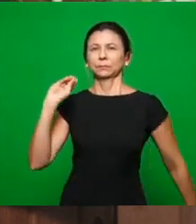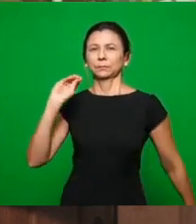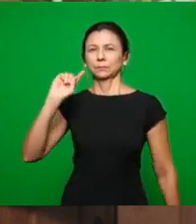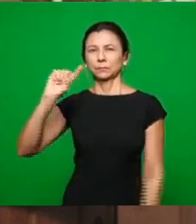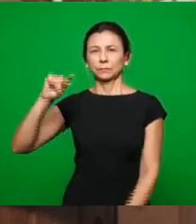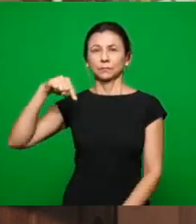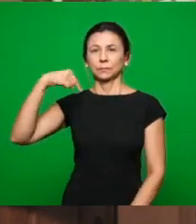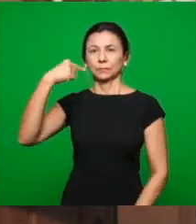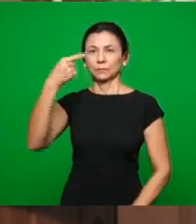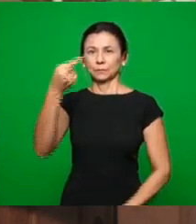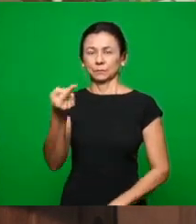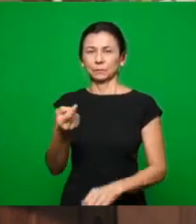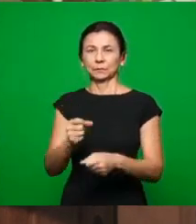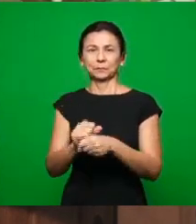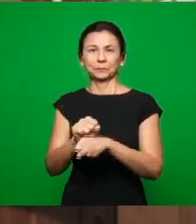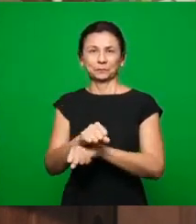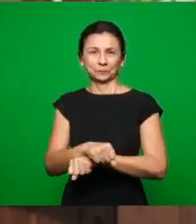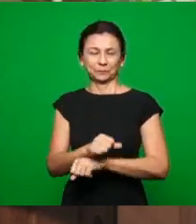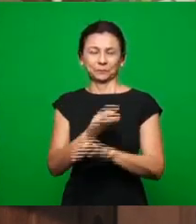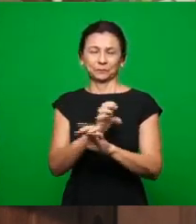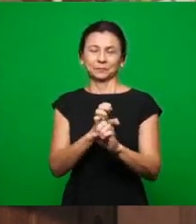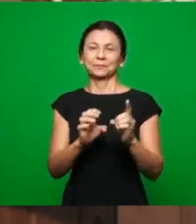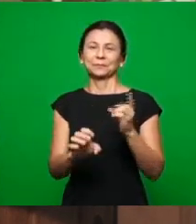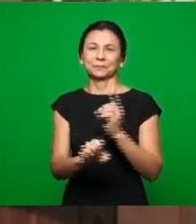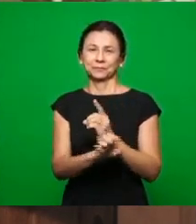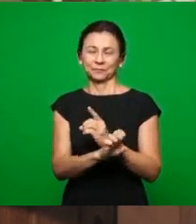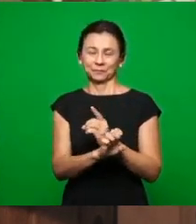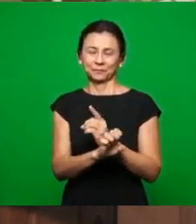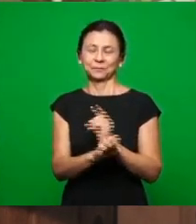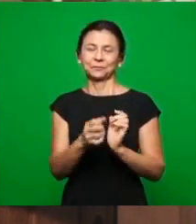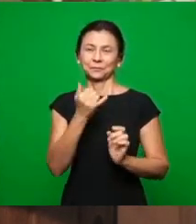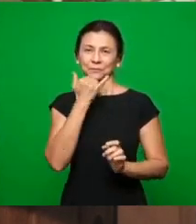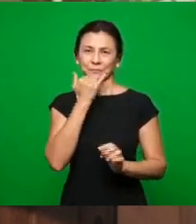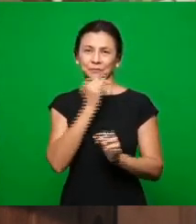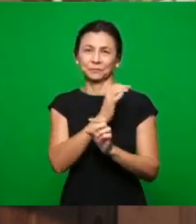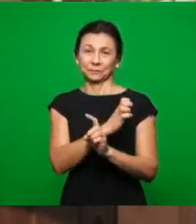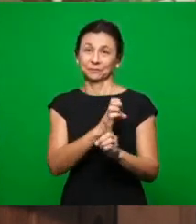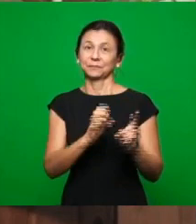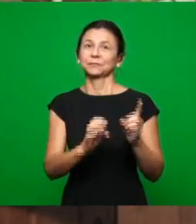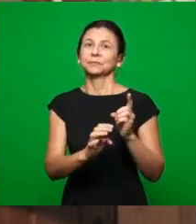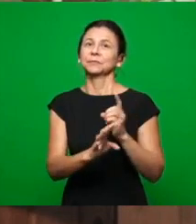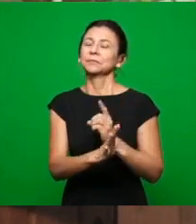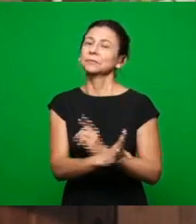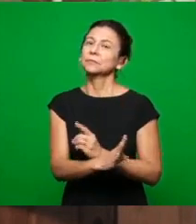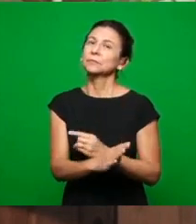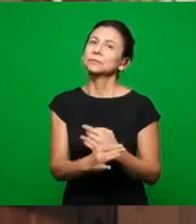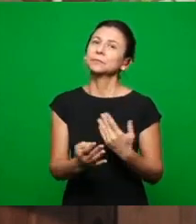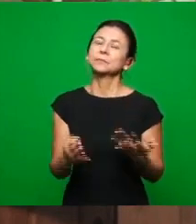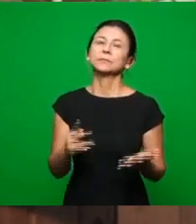We're going to leave this topic for the following Sunday school, where